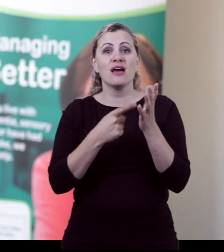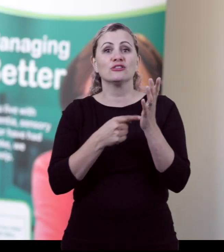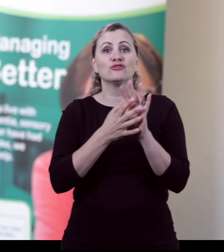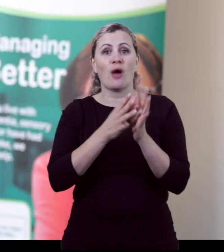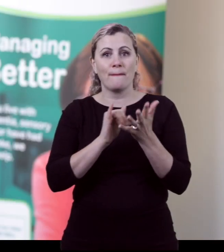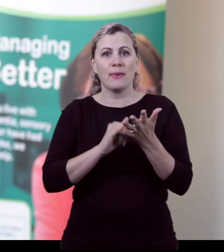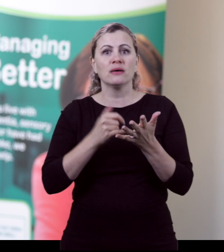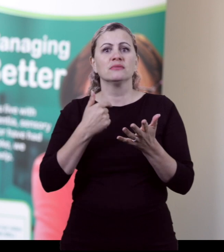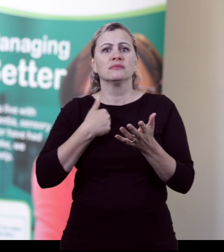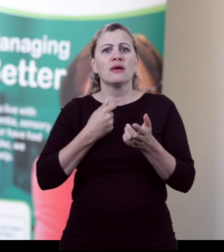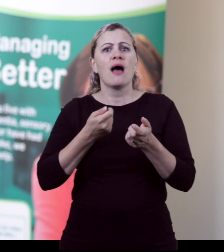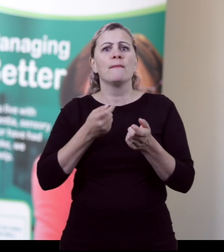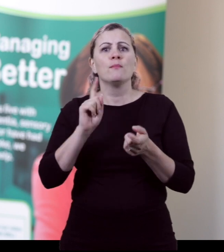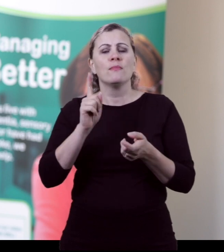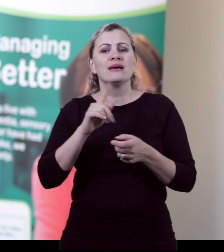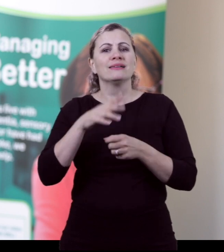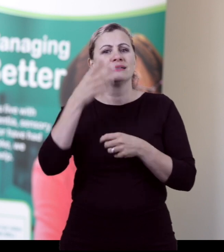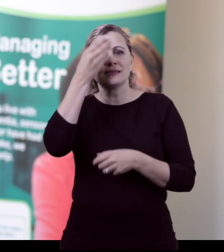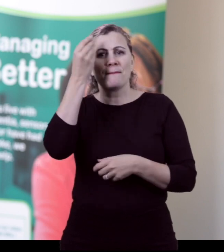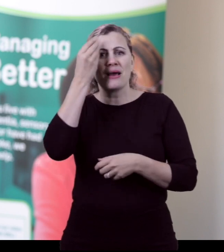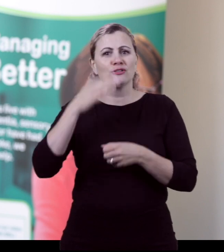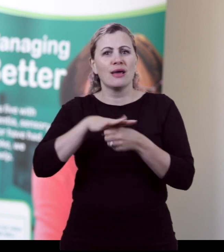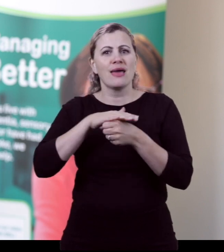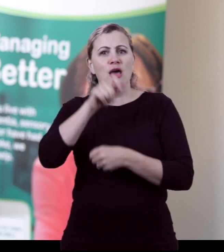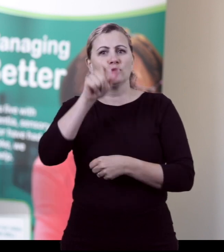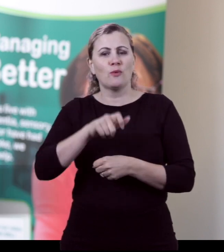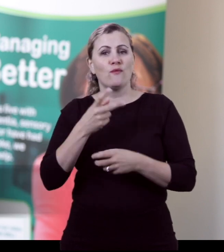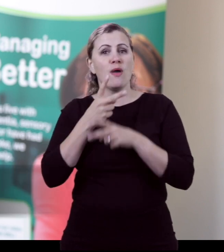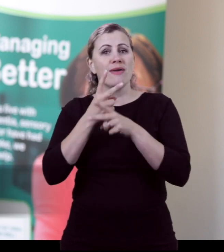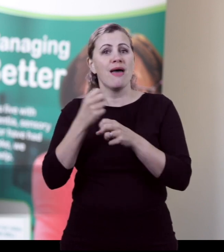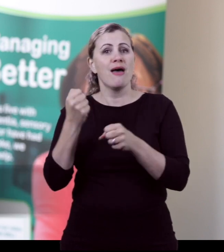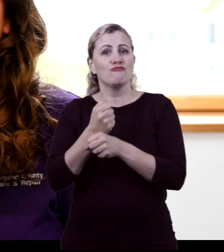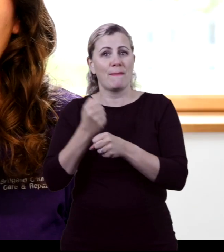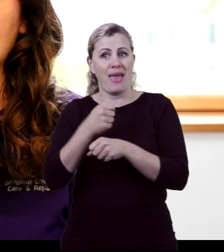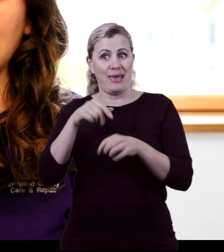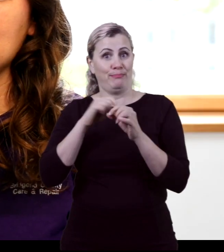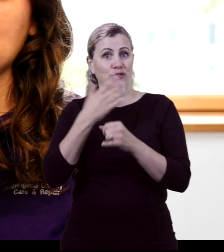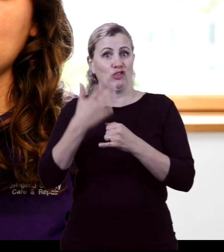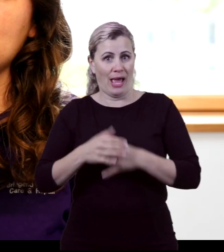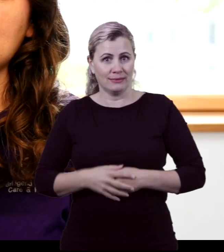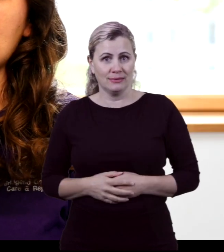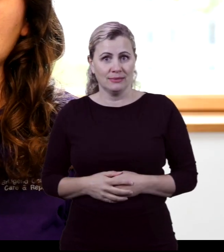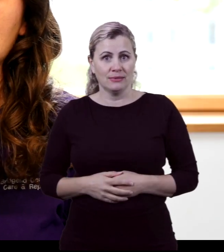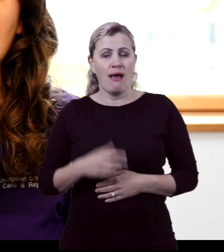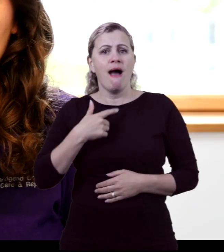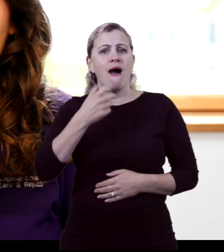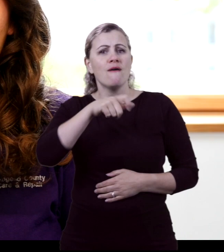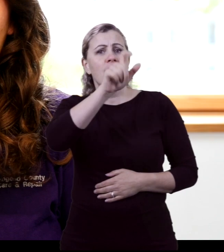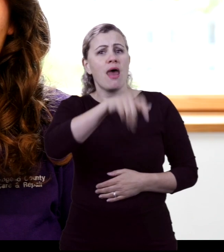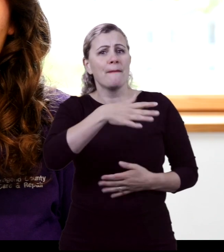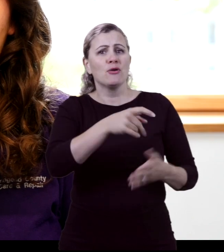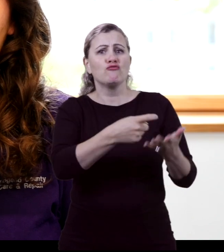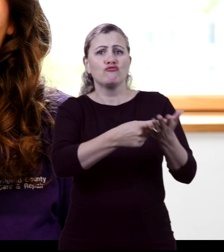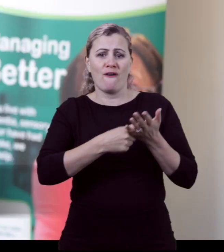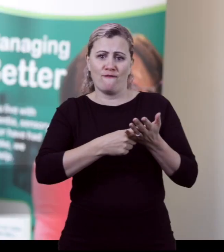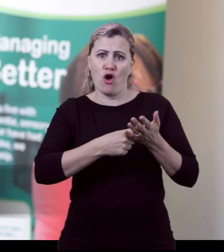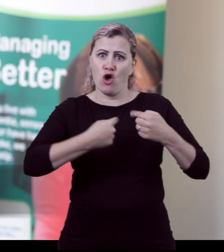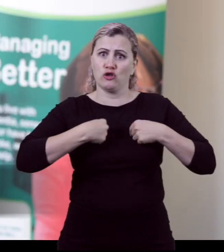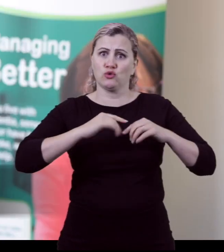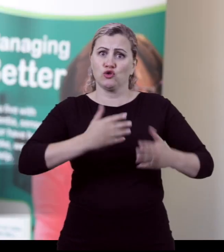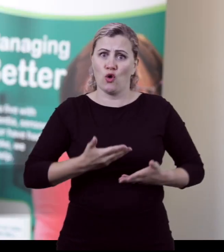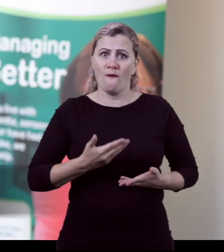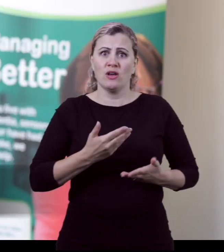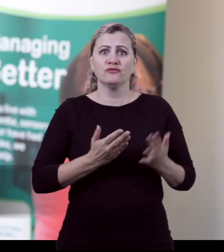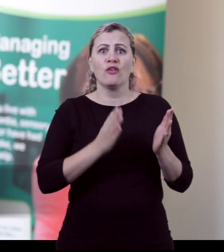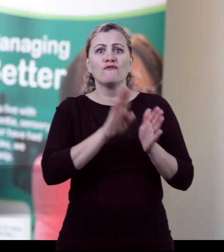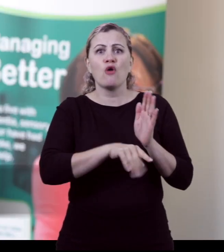So my name's Leila Thomas. I am the Dementia Caseworker for Bridgend Care and Repair. So I've had a client referred through to my service by the